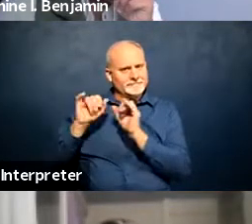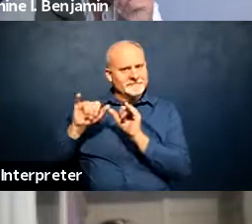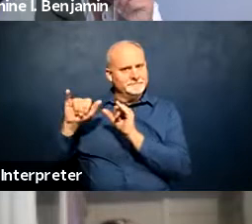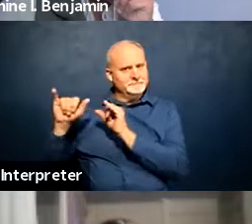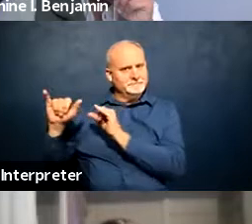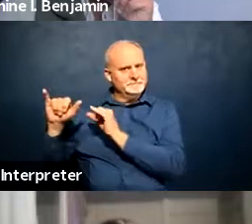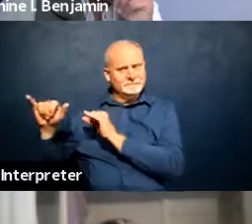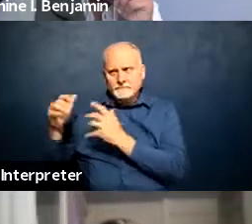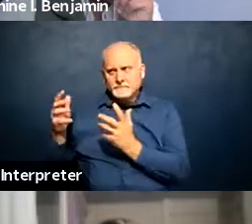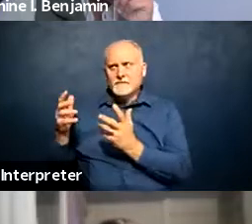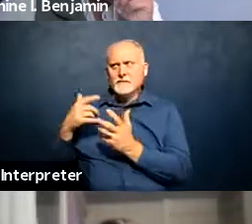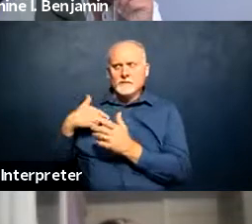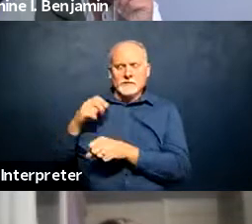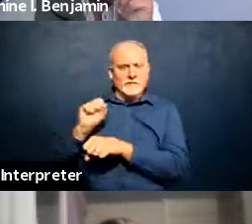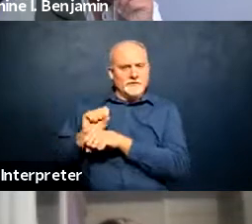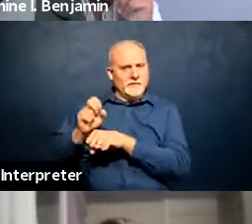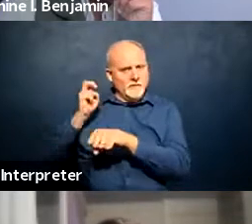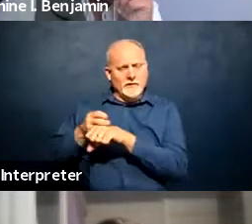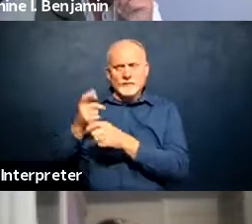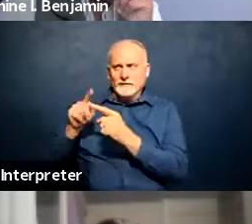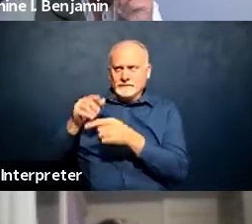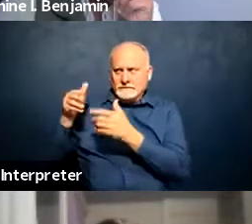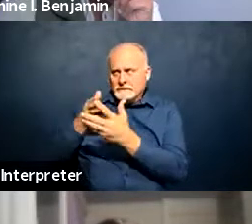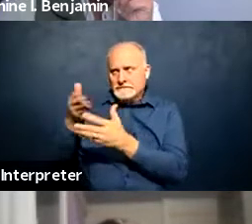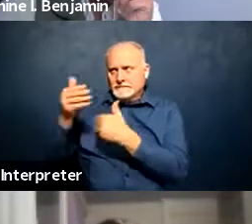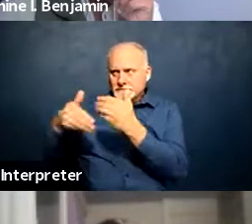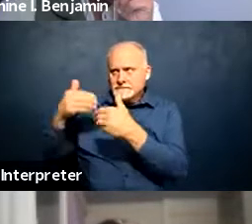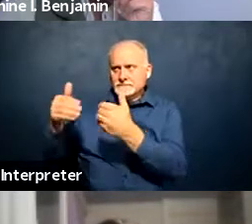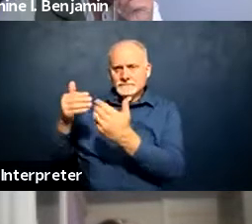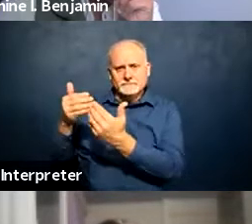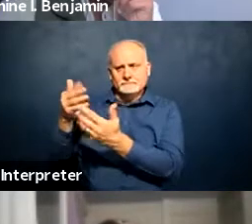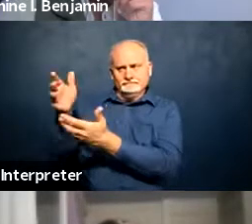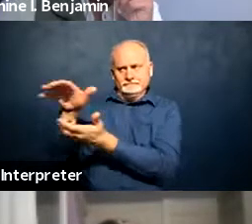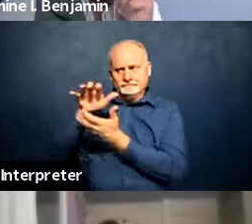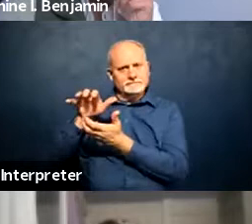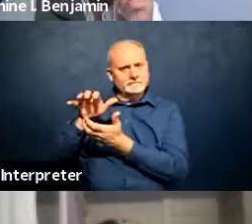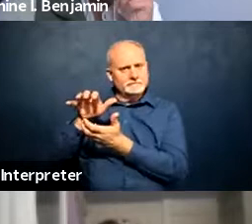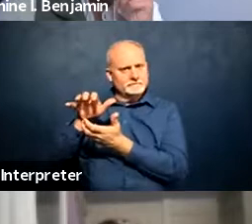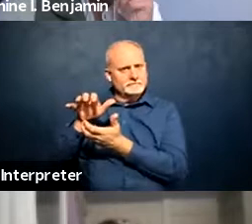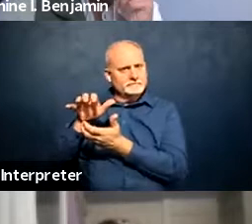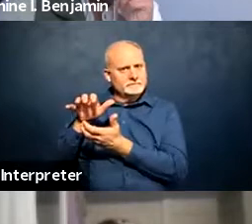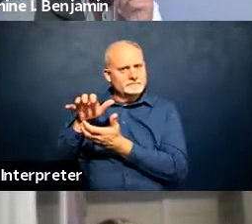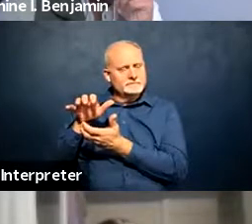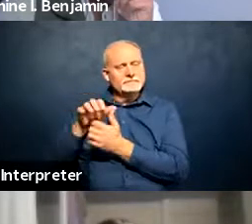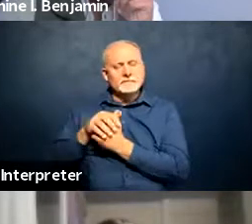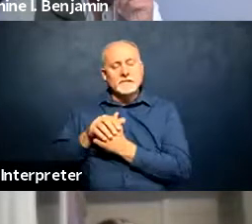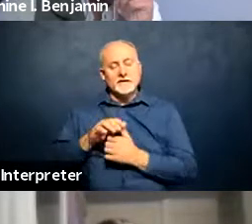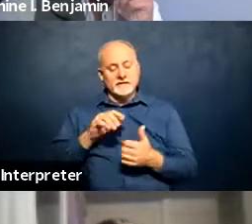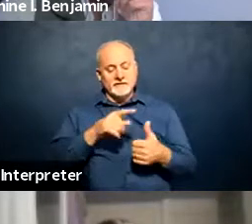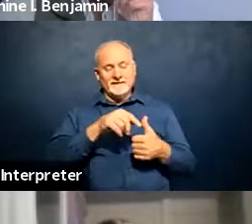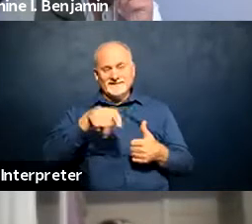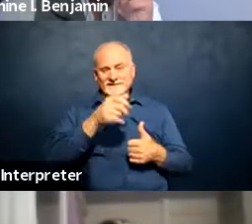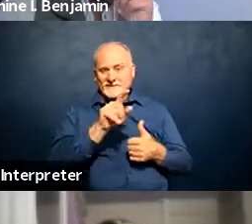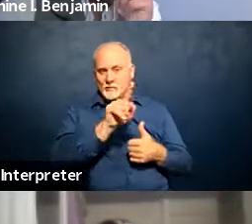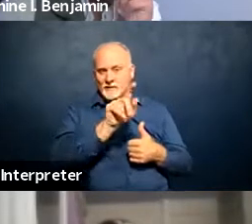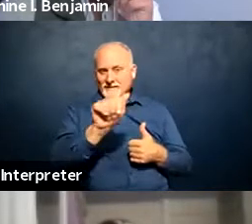we have worked hard to try to get through the prescribed list of people who are to get it. And the phases are 1A are those